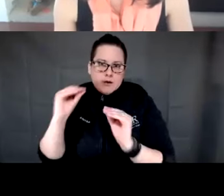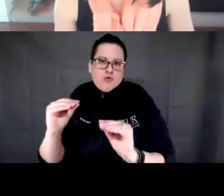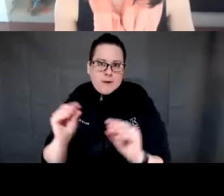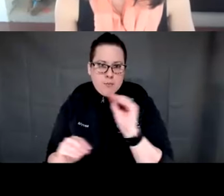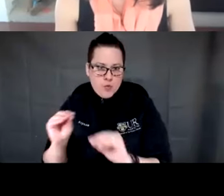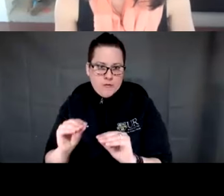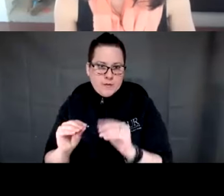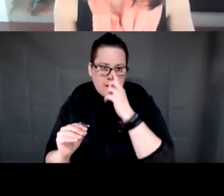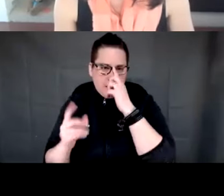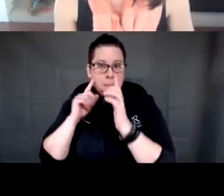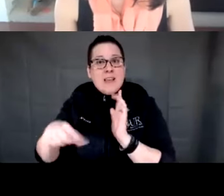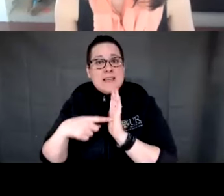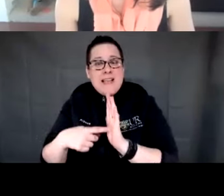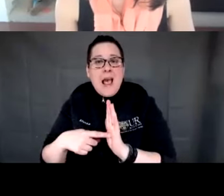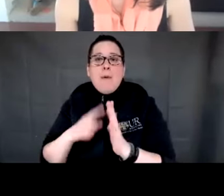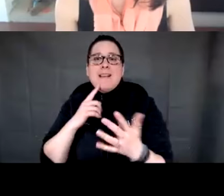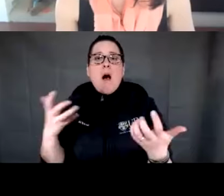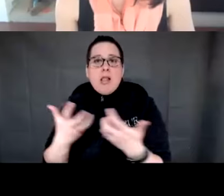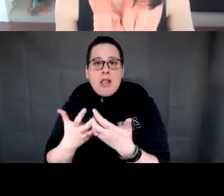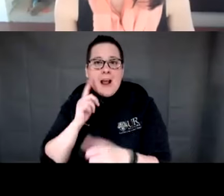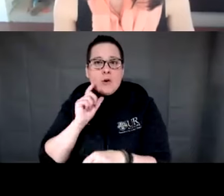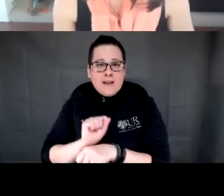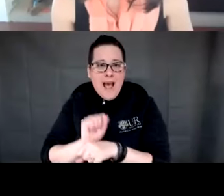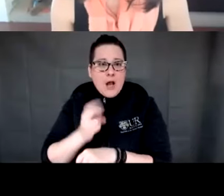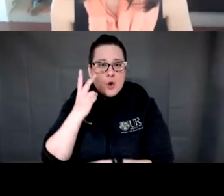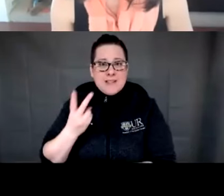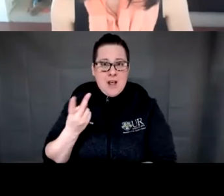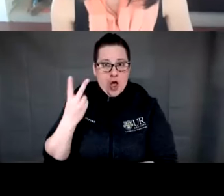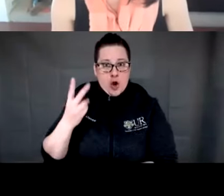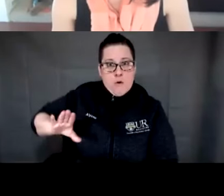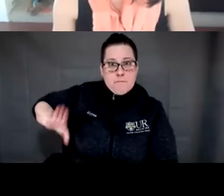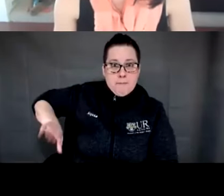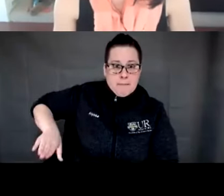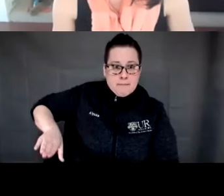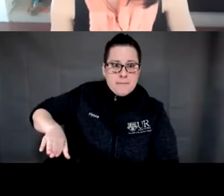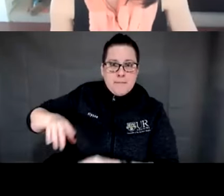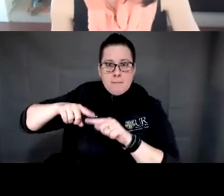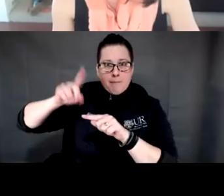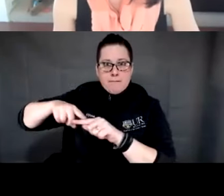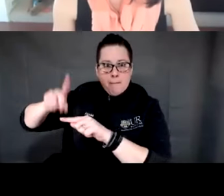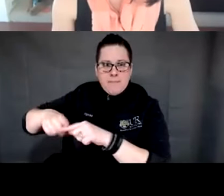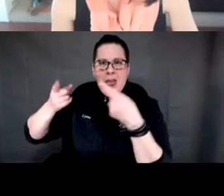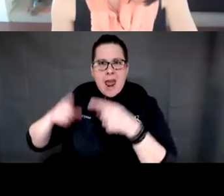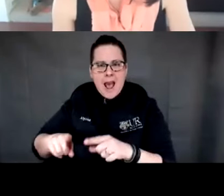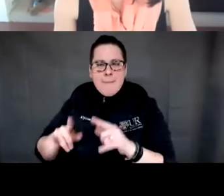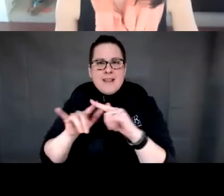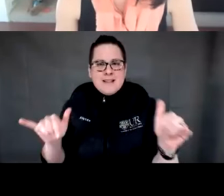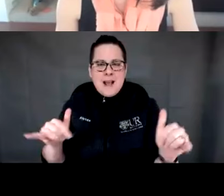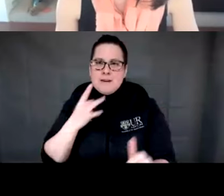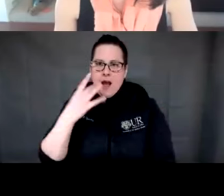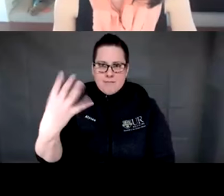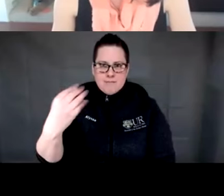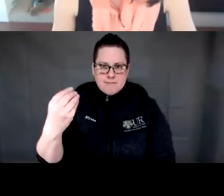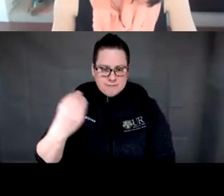they're task aligned, because you'll see those 2 hind limb flexions, those two upward bumps in the black lines, occur at the same moment in